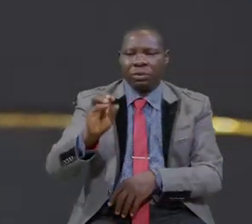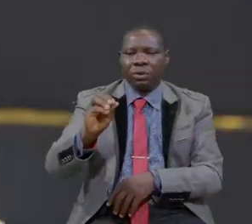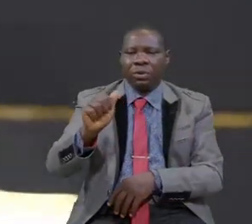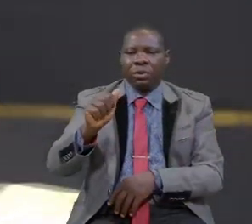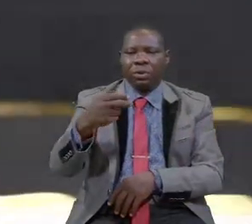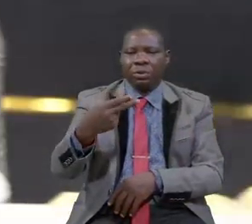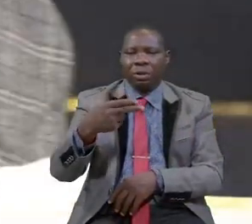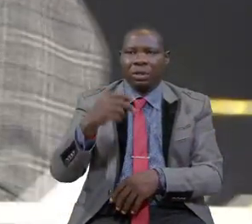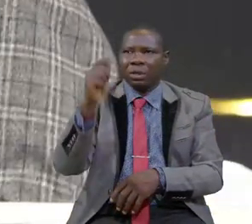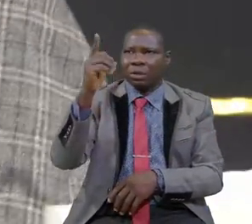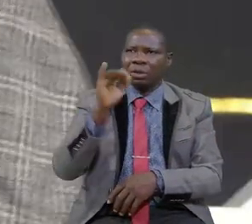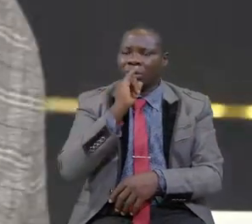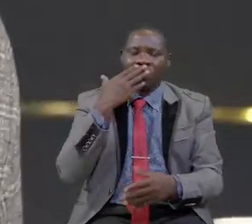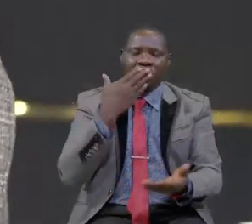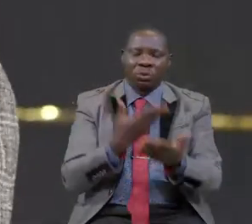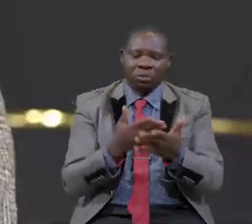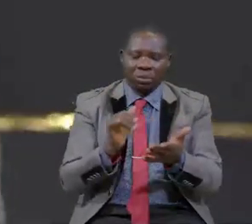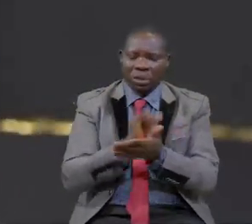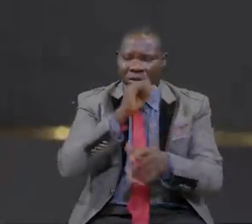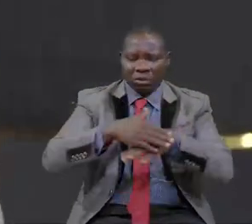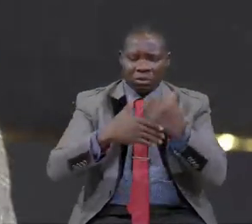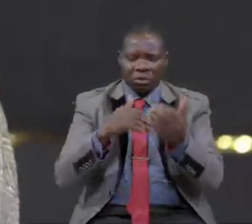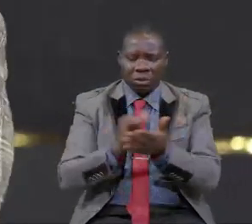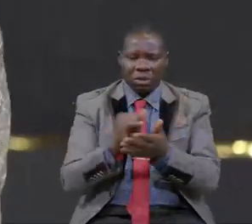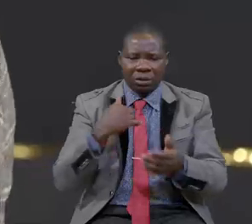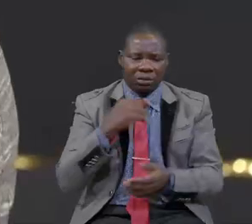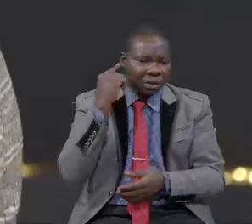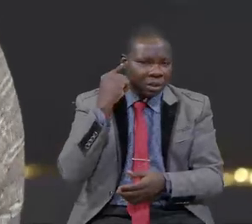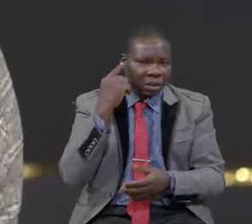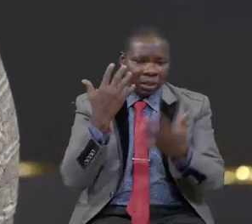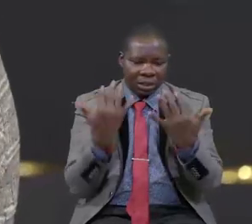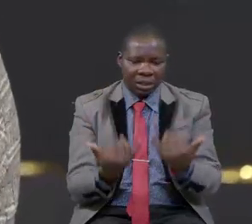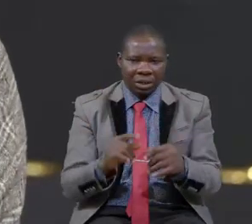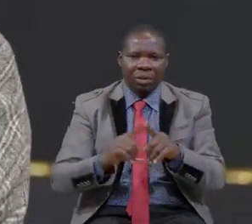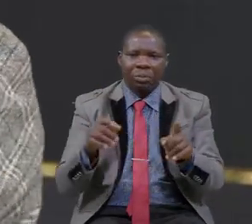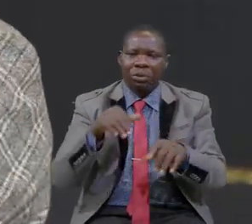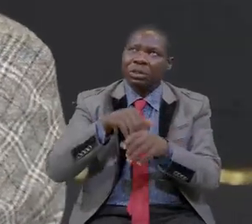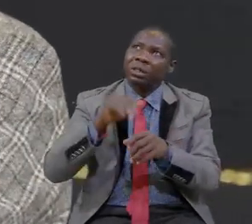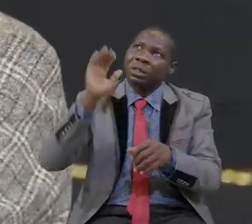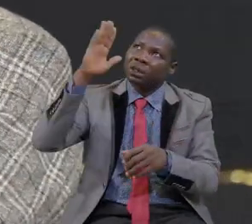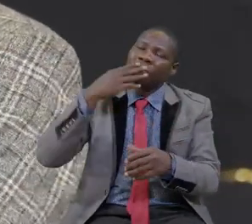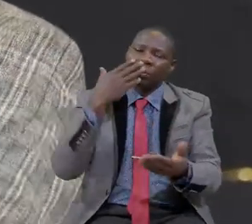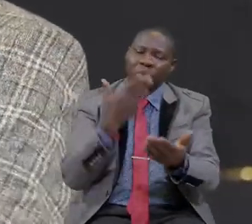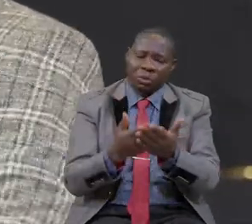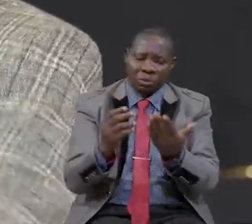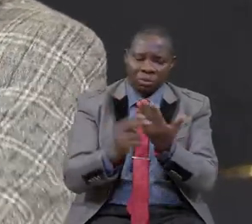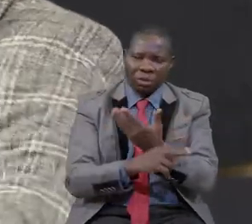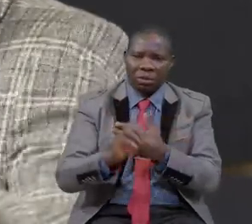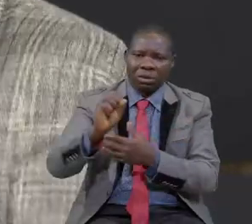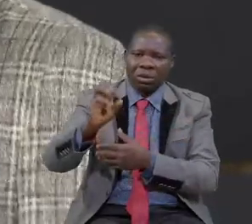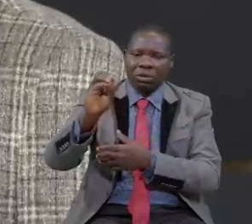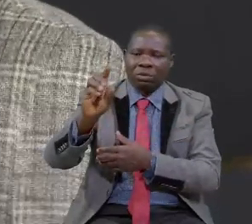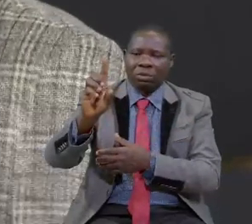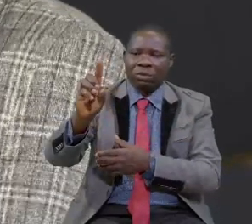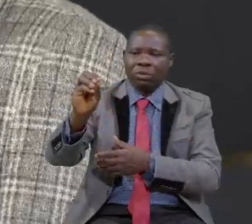all we're hearing now. But in his goodness, Sodom and Gomorrah